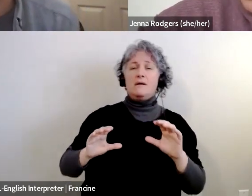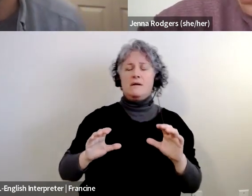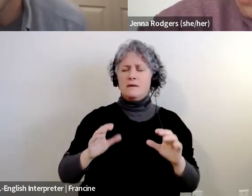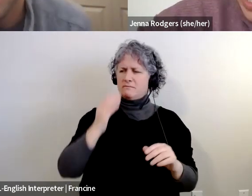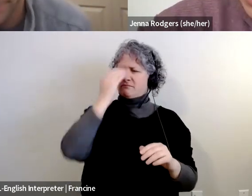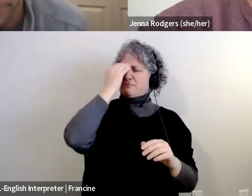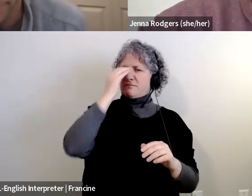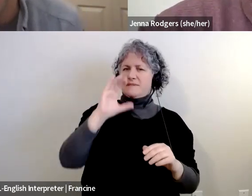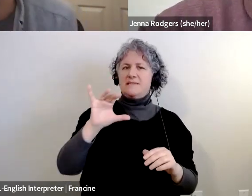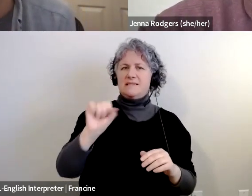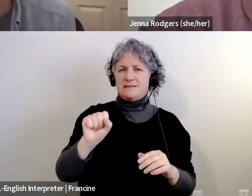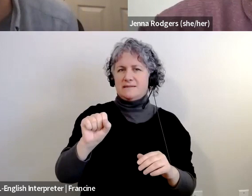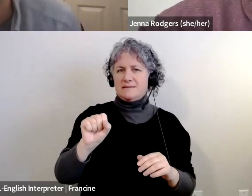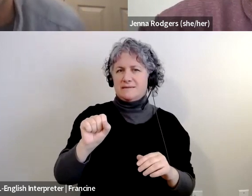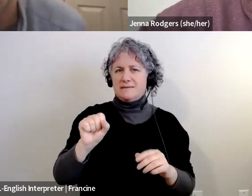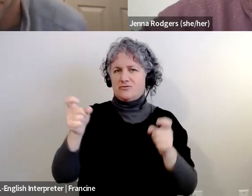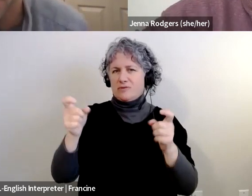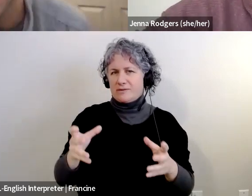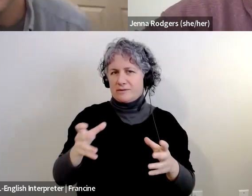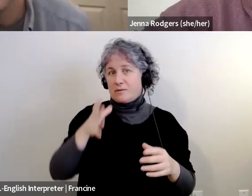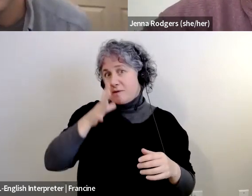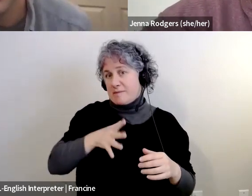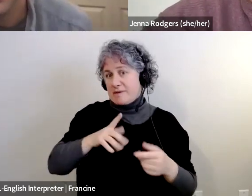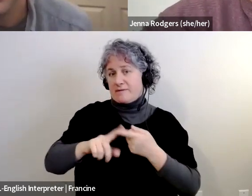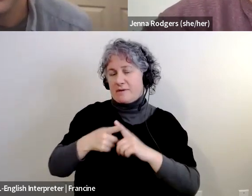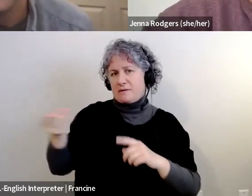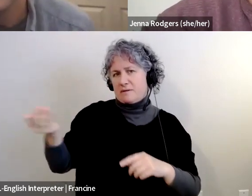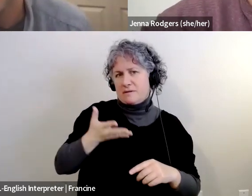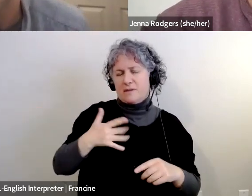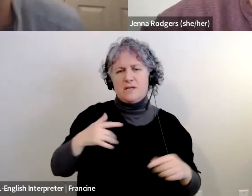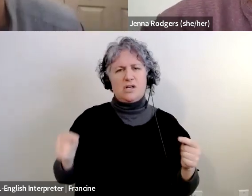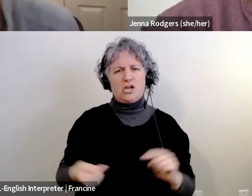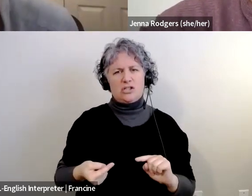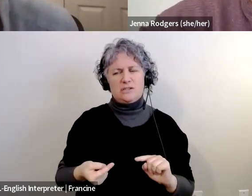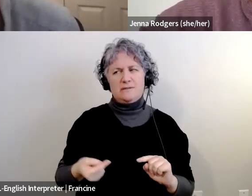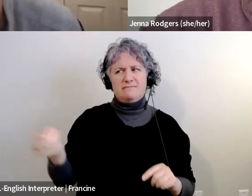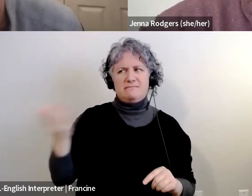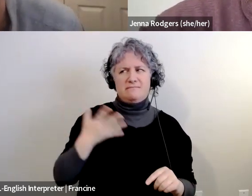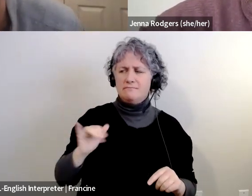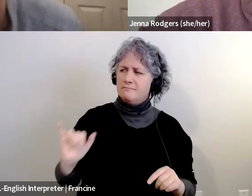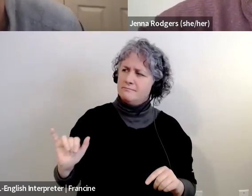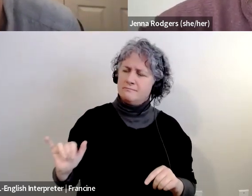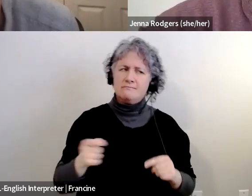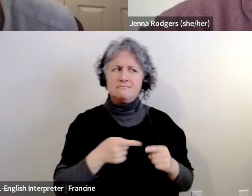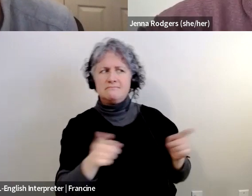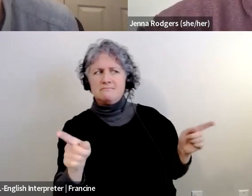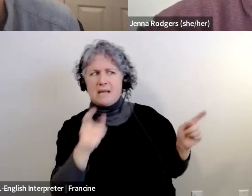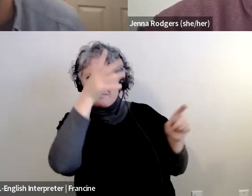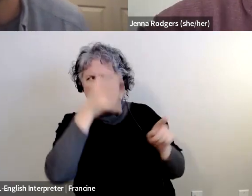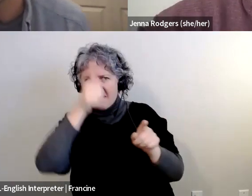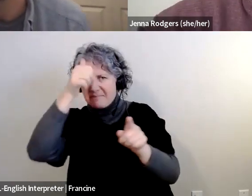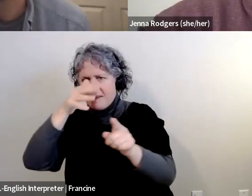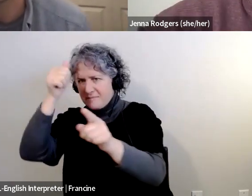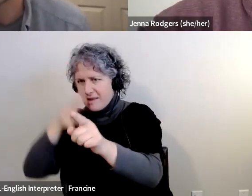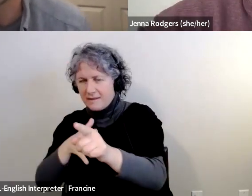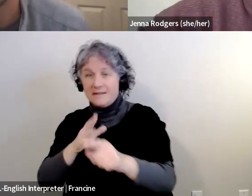director, another friend, brings up her. I put that in the chat. That's the scenario. And